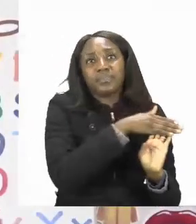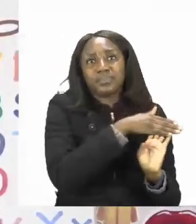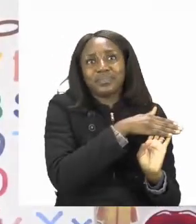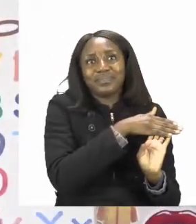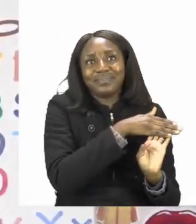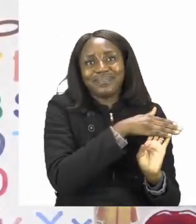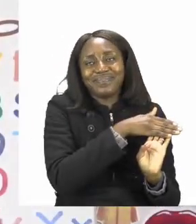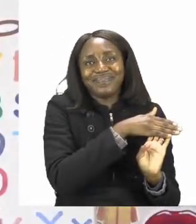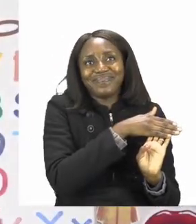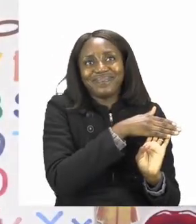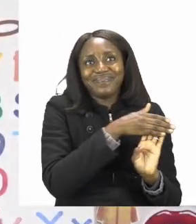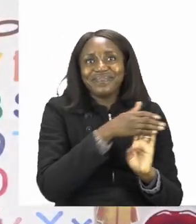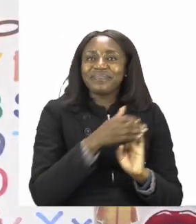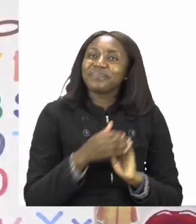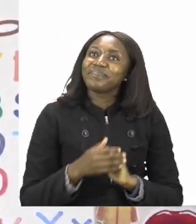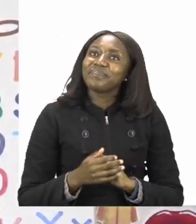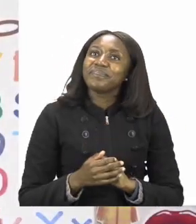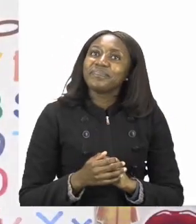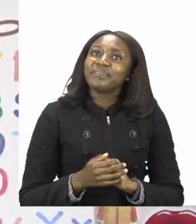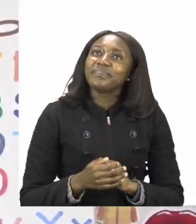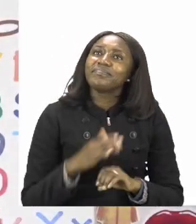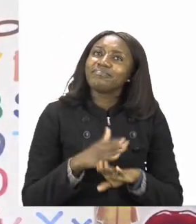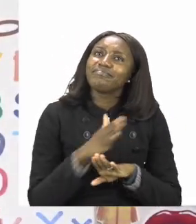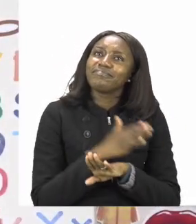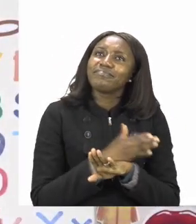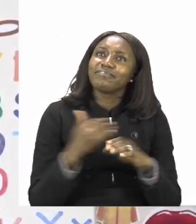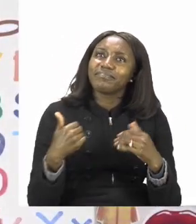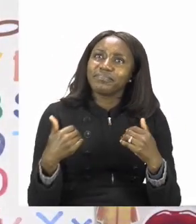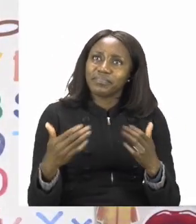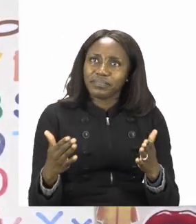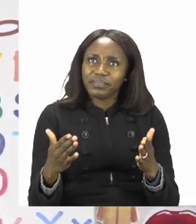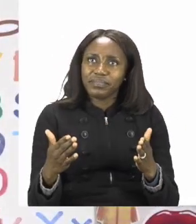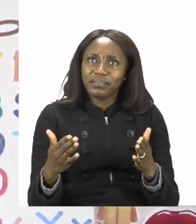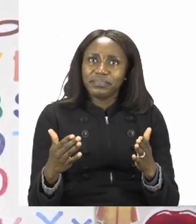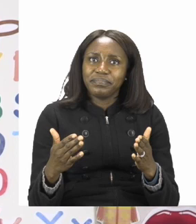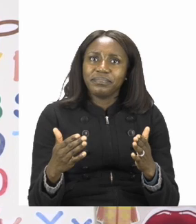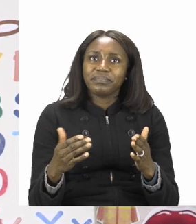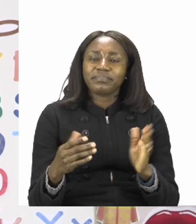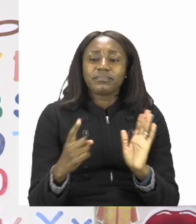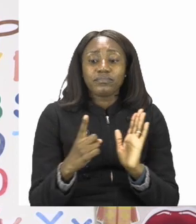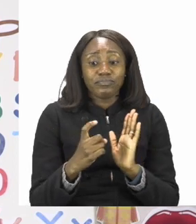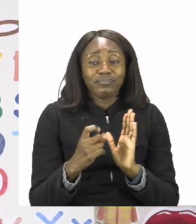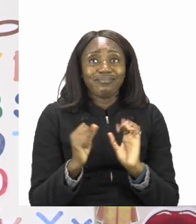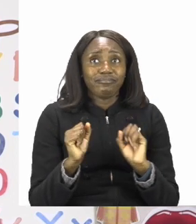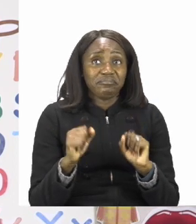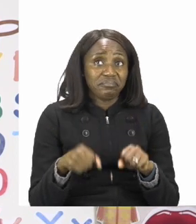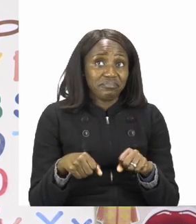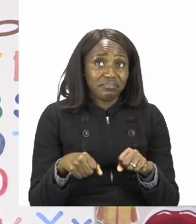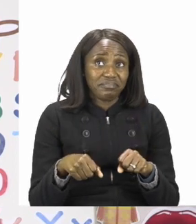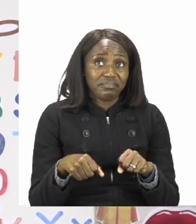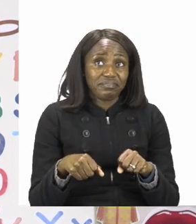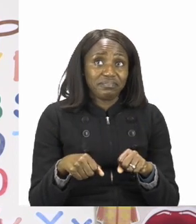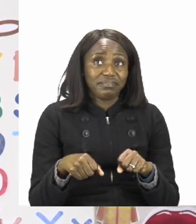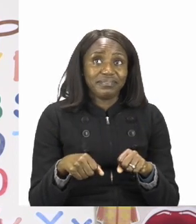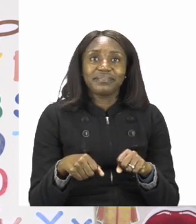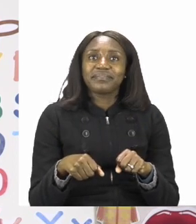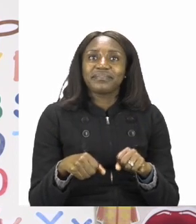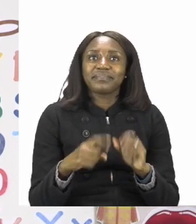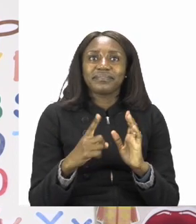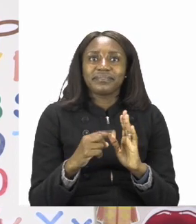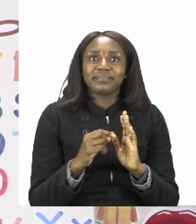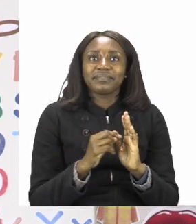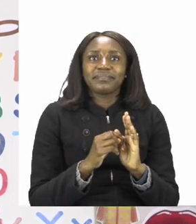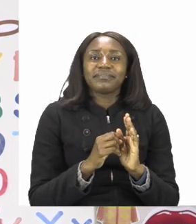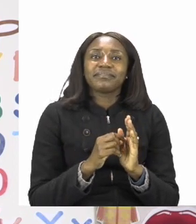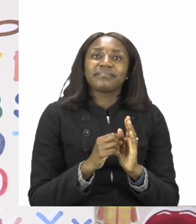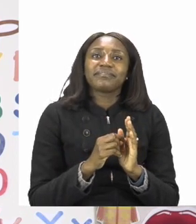road safety. And before we get into any lessons, grade 2s, we know that we need to sanitize.